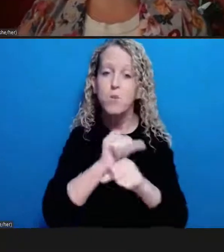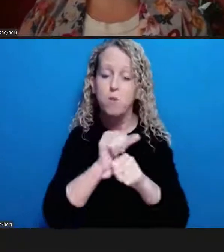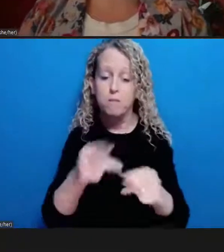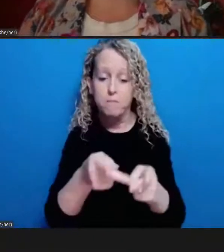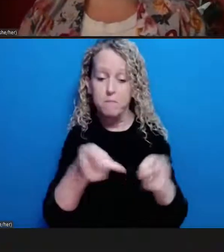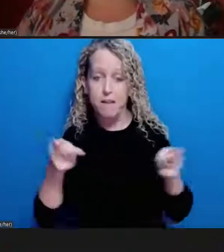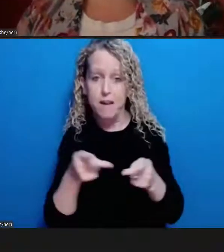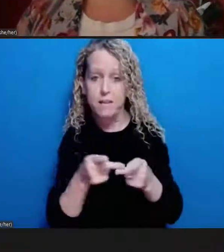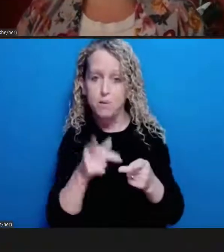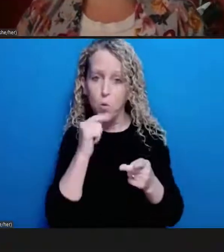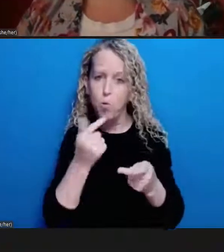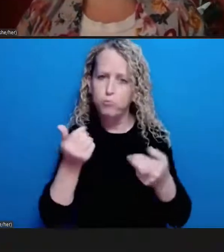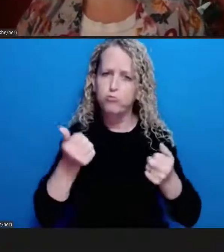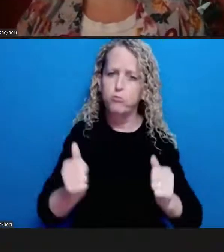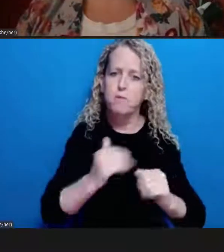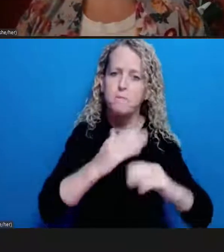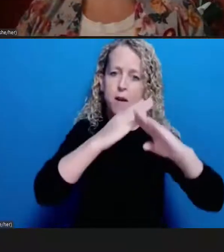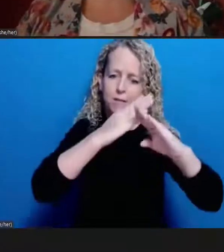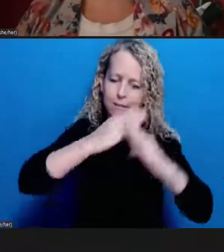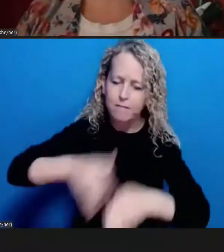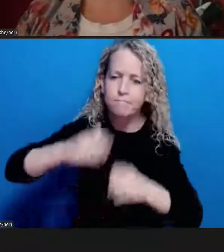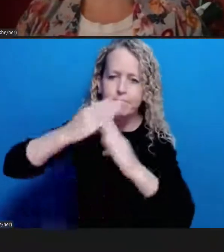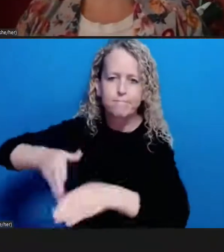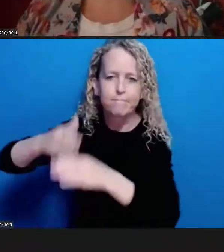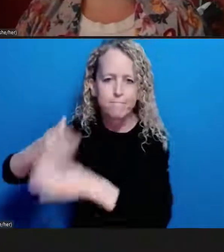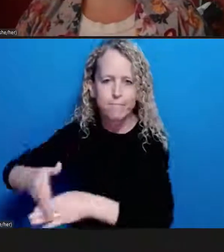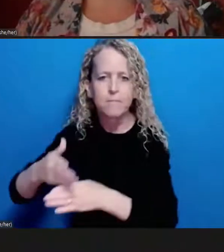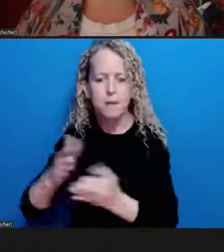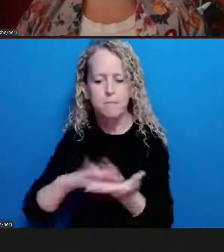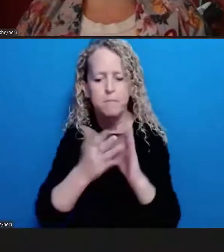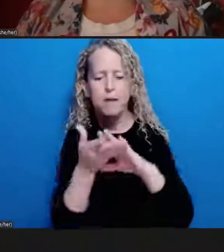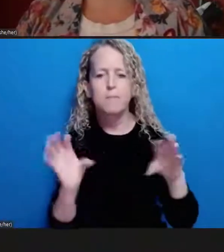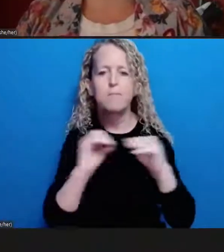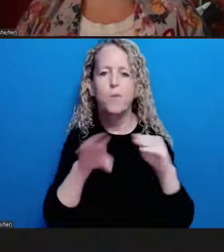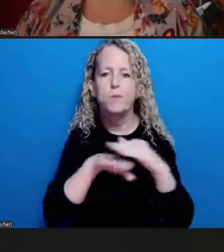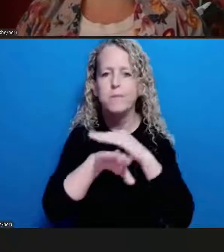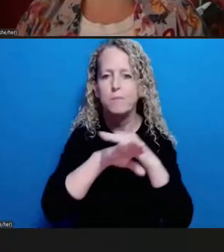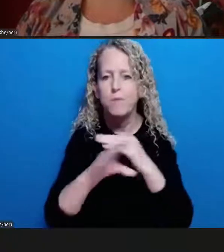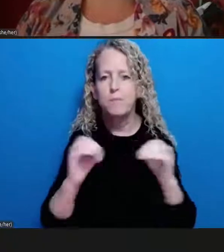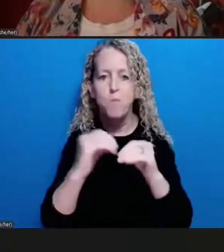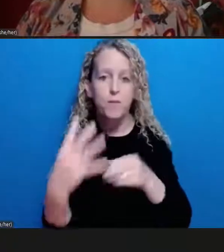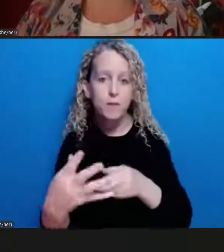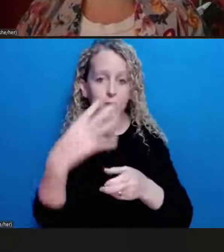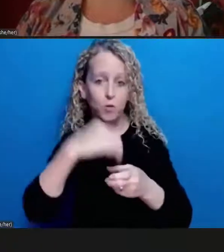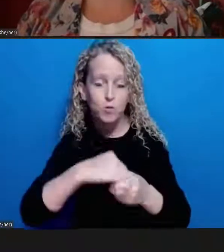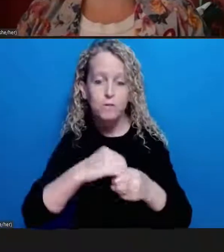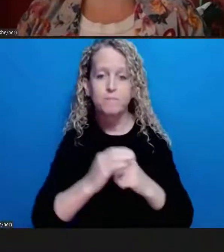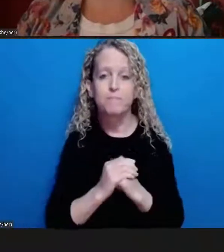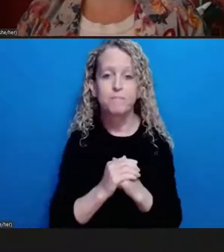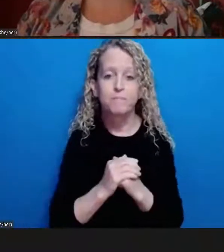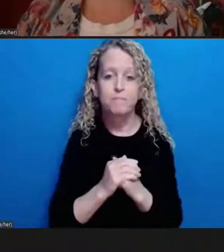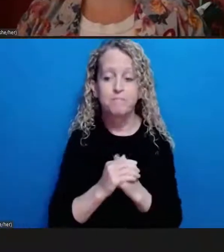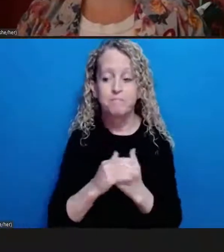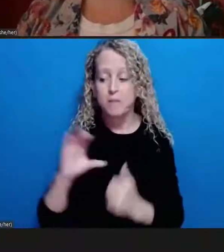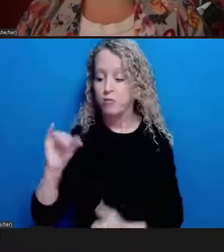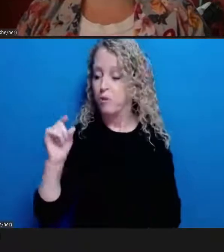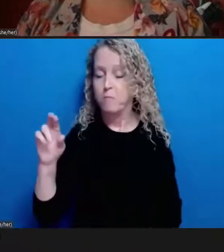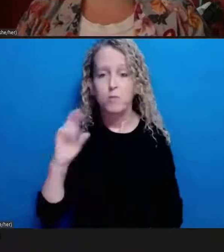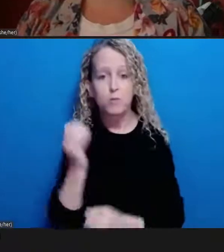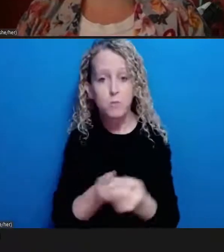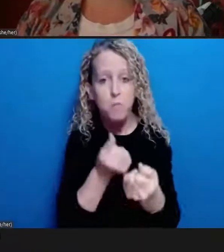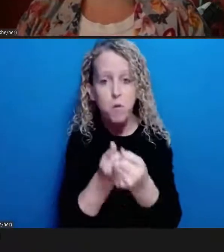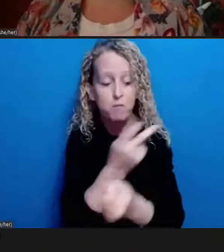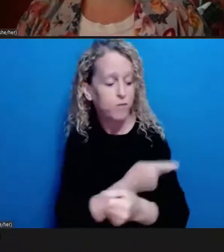to remove barriers to accessibility and inclusion. The Chamber supports the provincial government's mandate